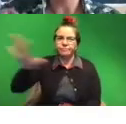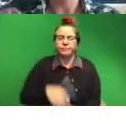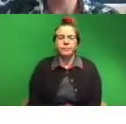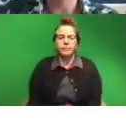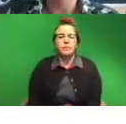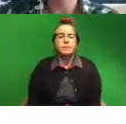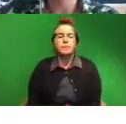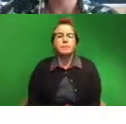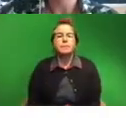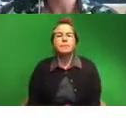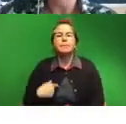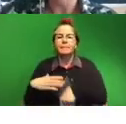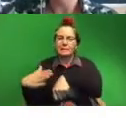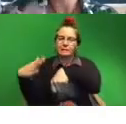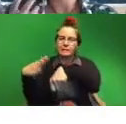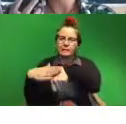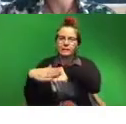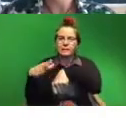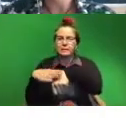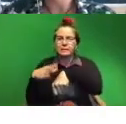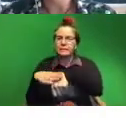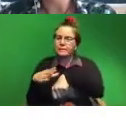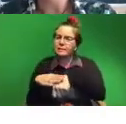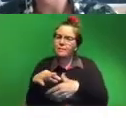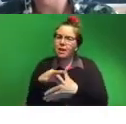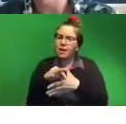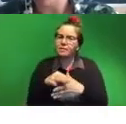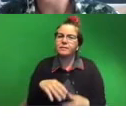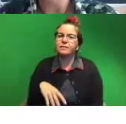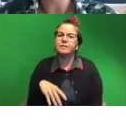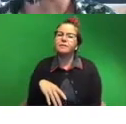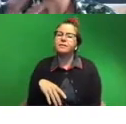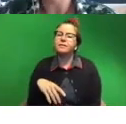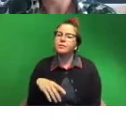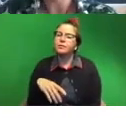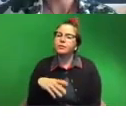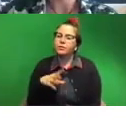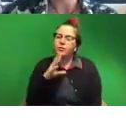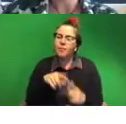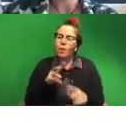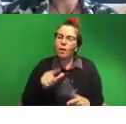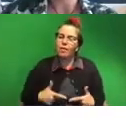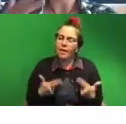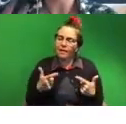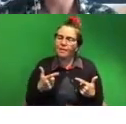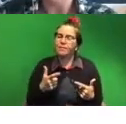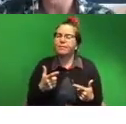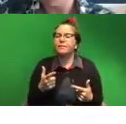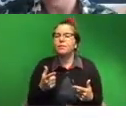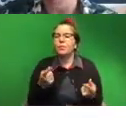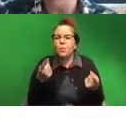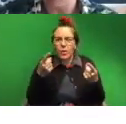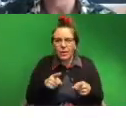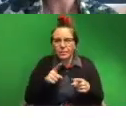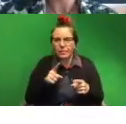Now, I do have a brief content warning since we are speaking about wildlife and what happens